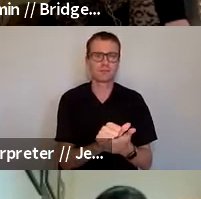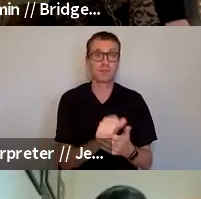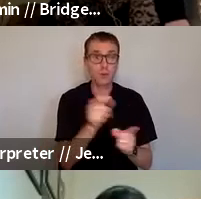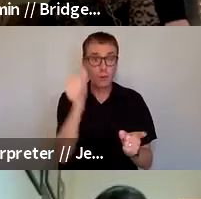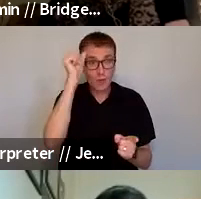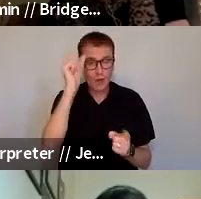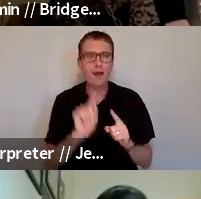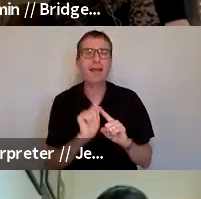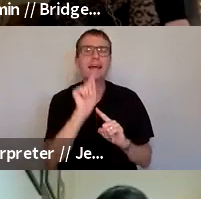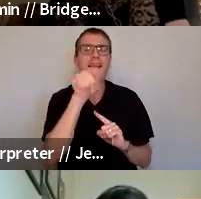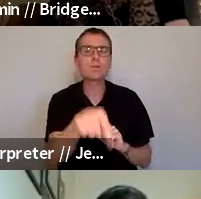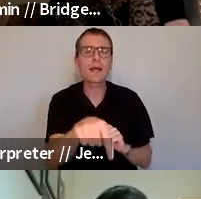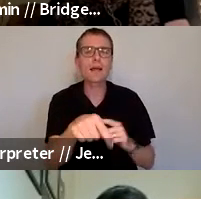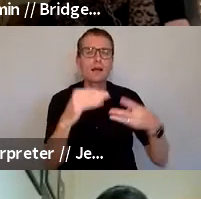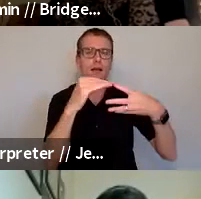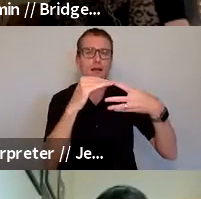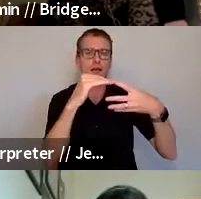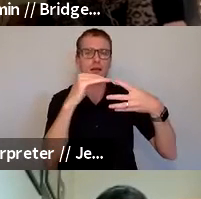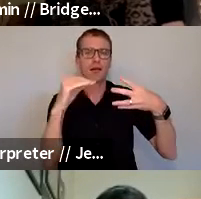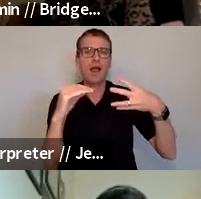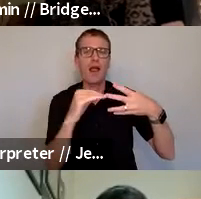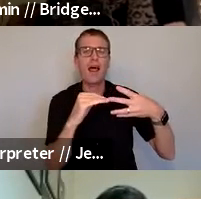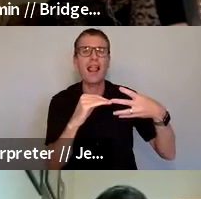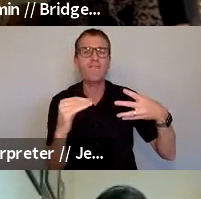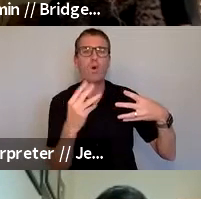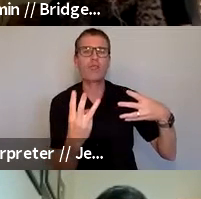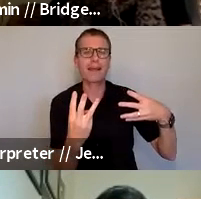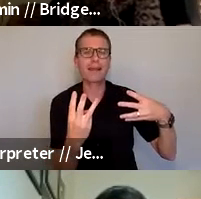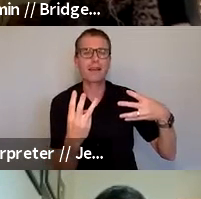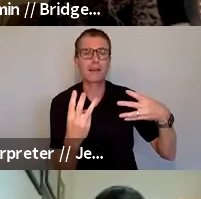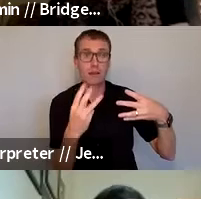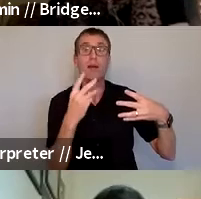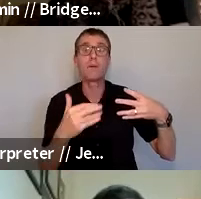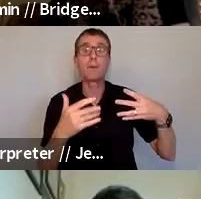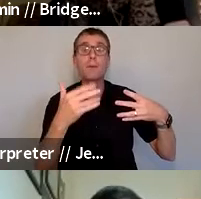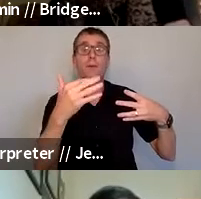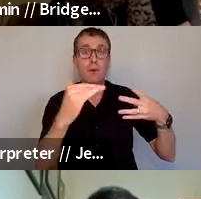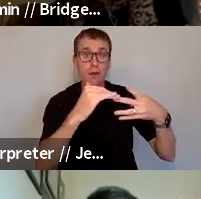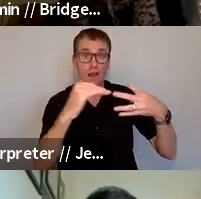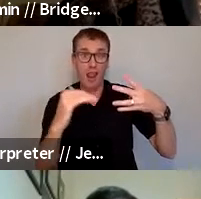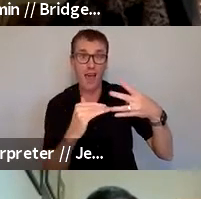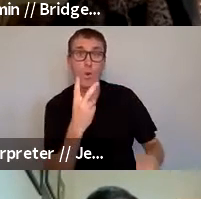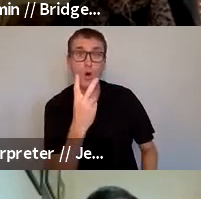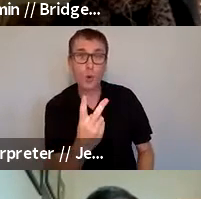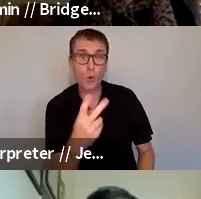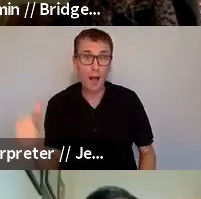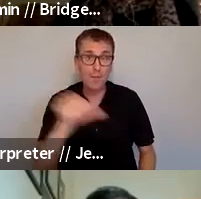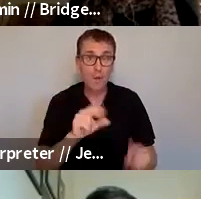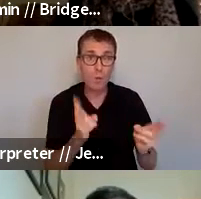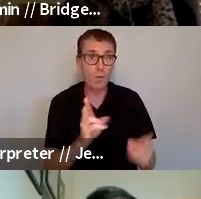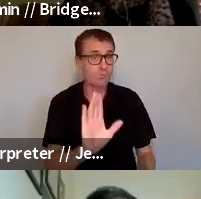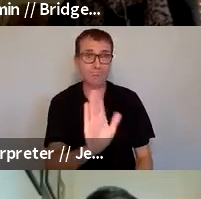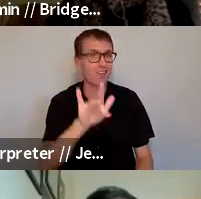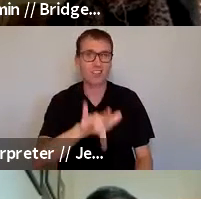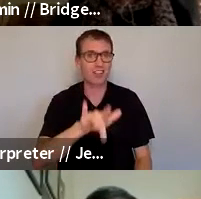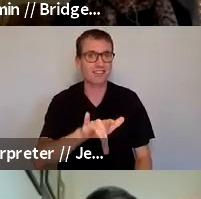That's level 2 is not even going to mean that our arts world is back to a norm. So we need to be able to look at how